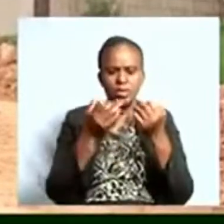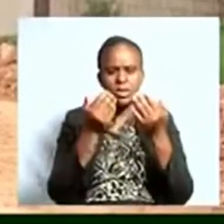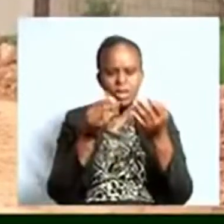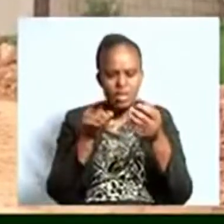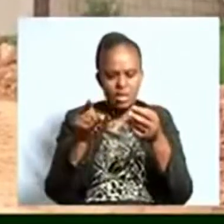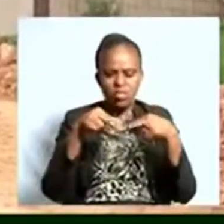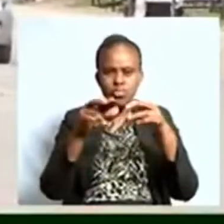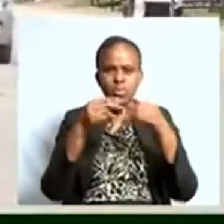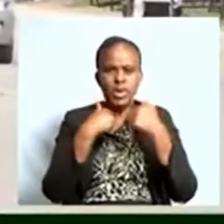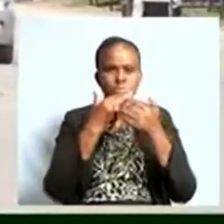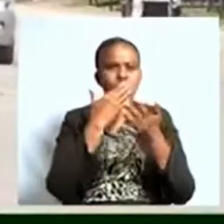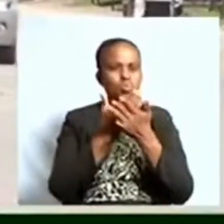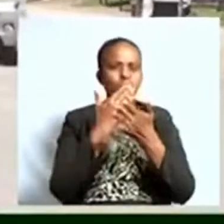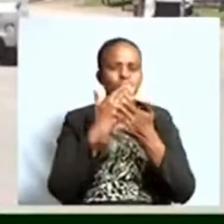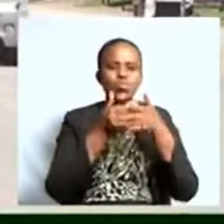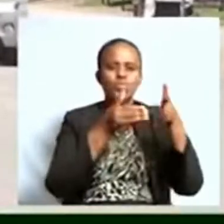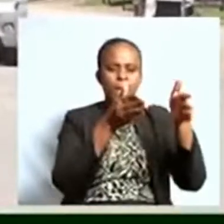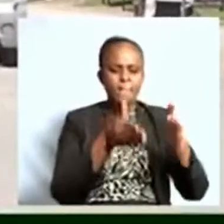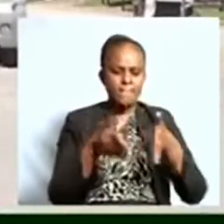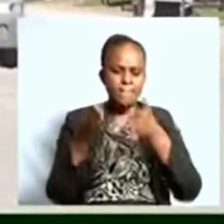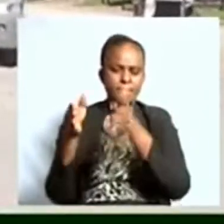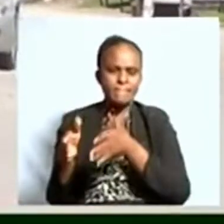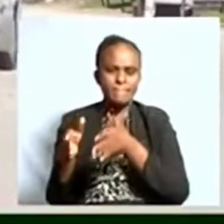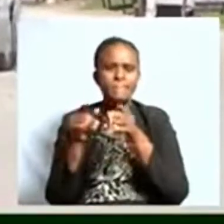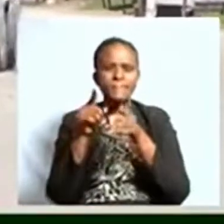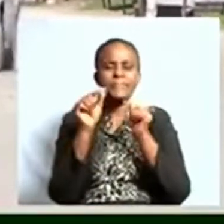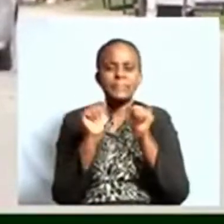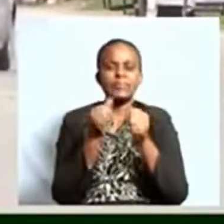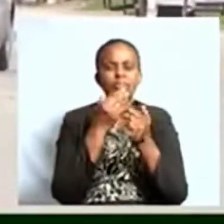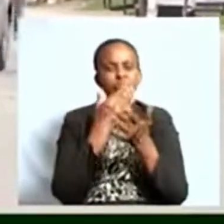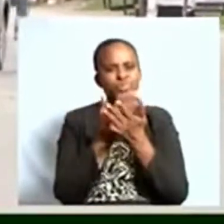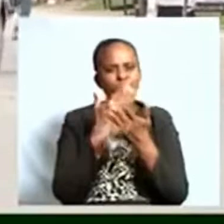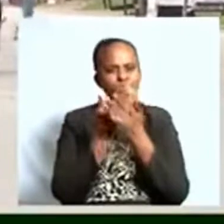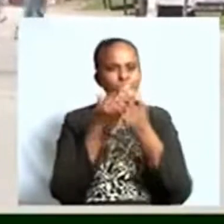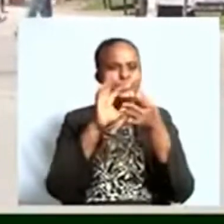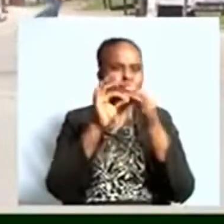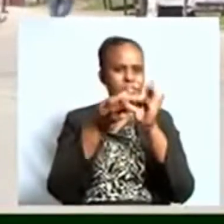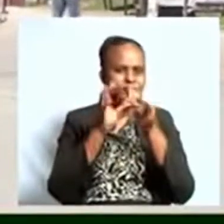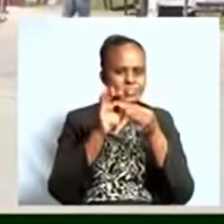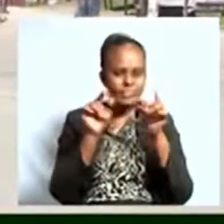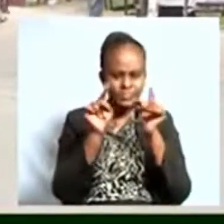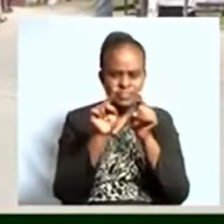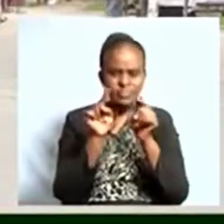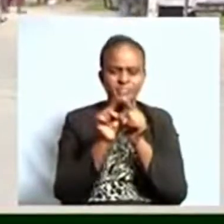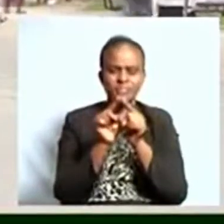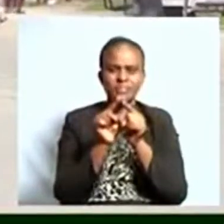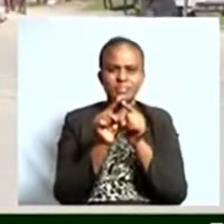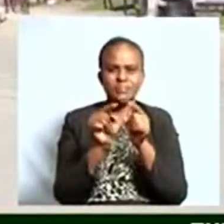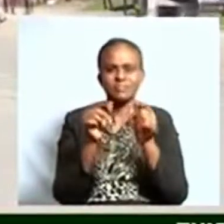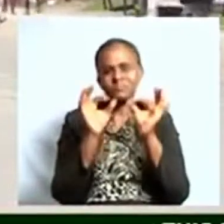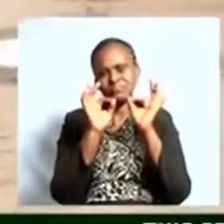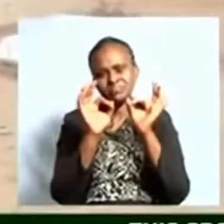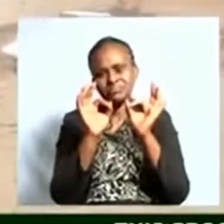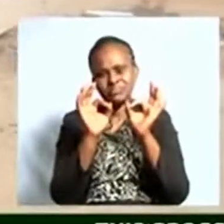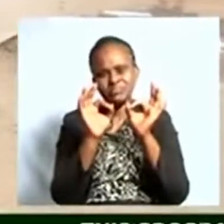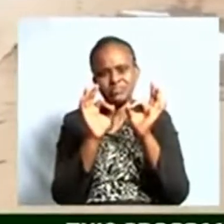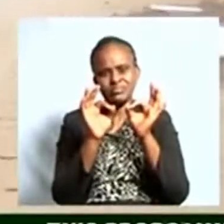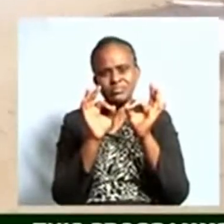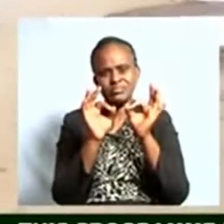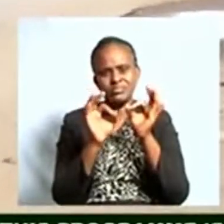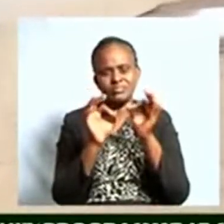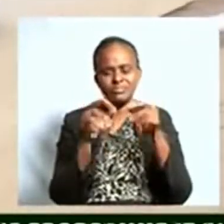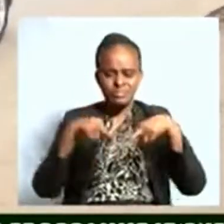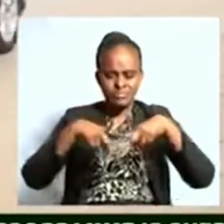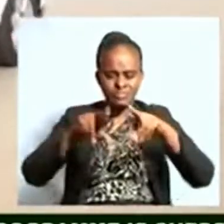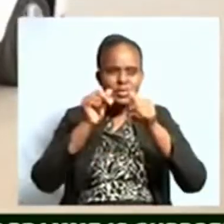proper drainages. It will act as a good link. It will also act as a way of draining a road